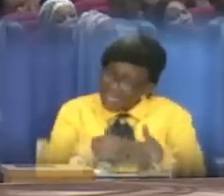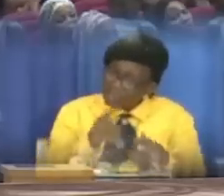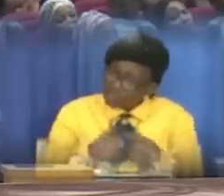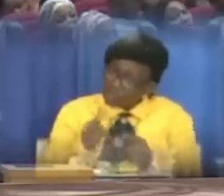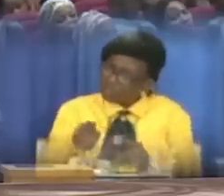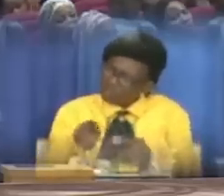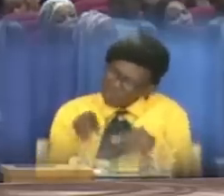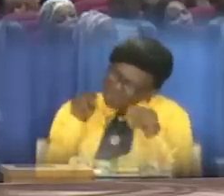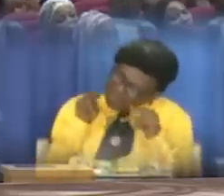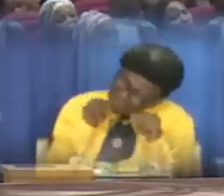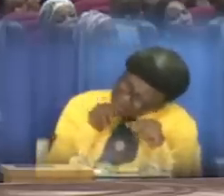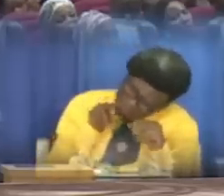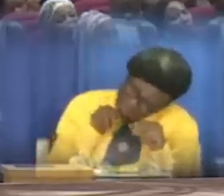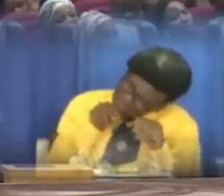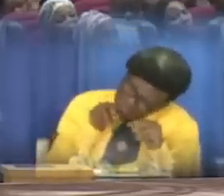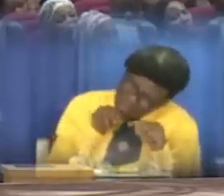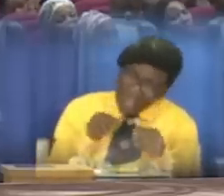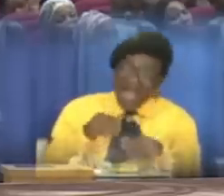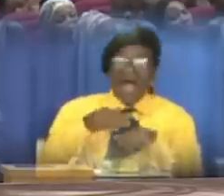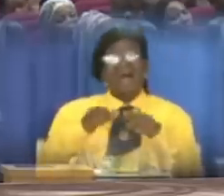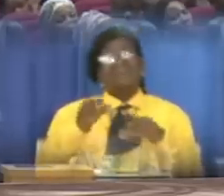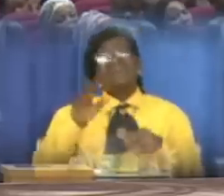After 30 minutes of sweating,